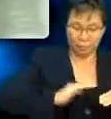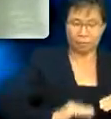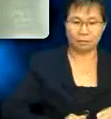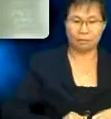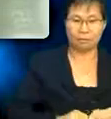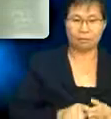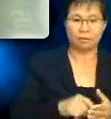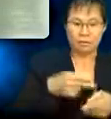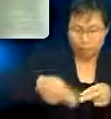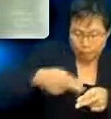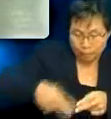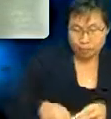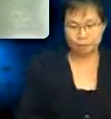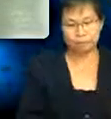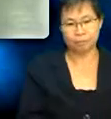razor blade,